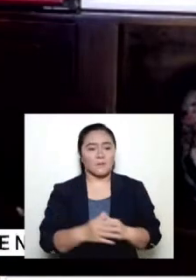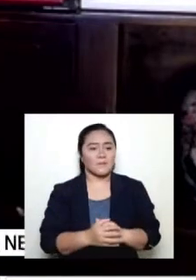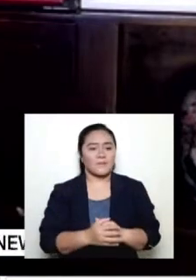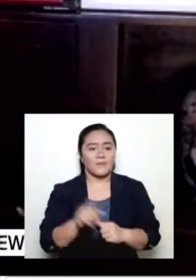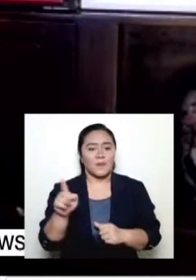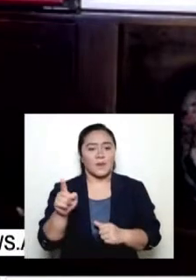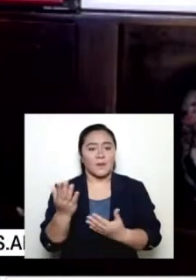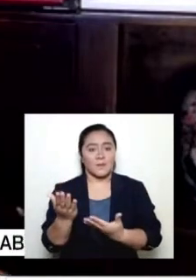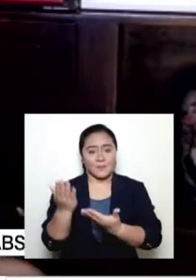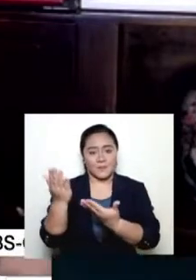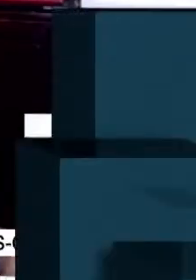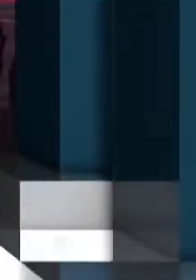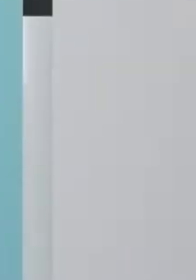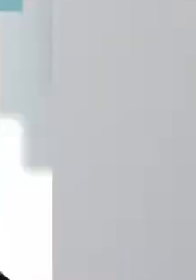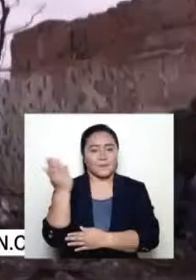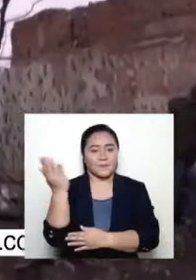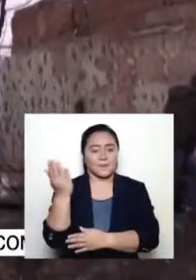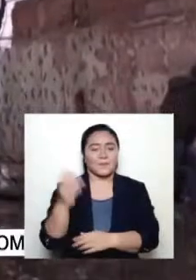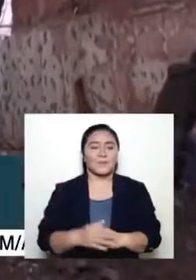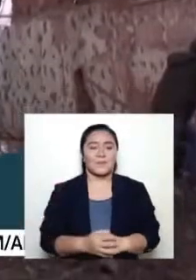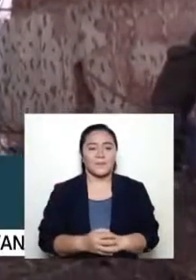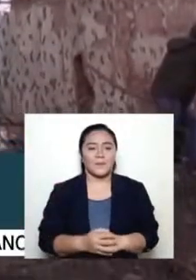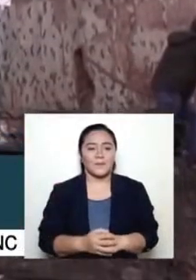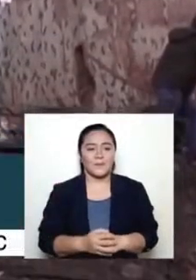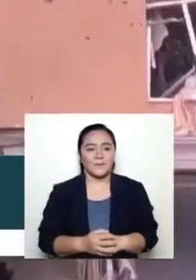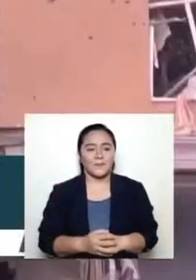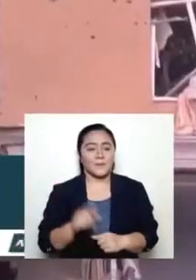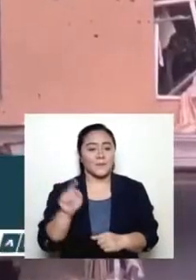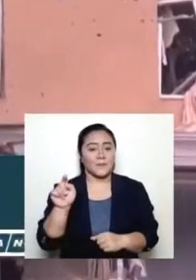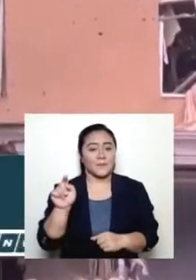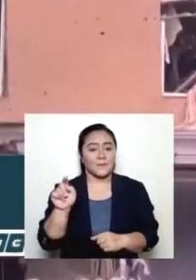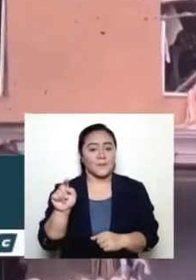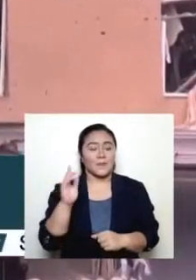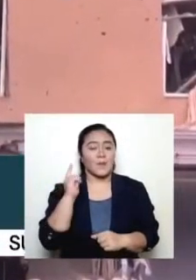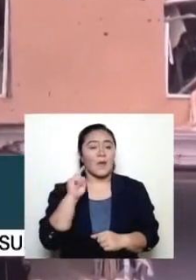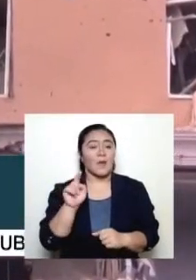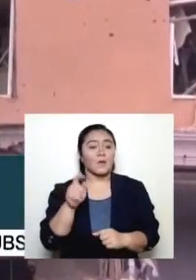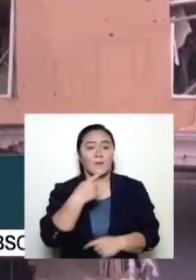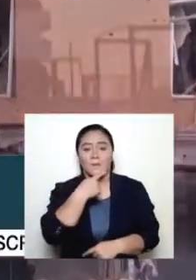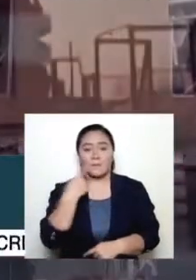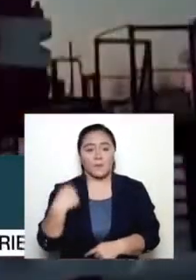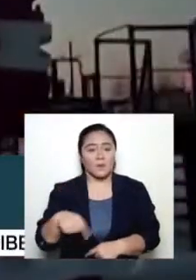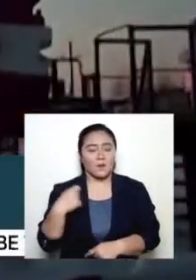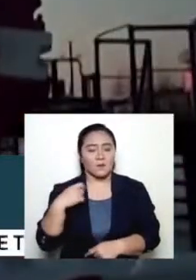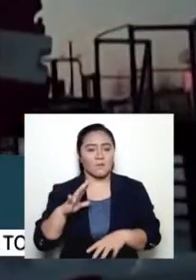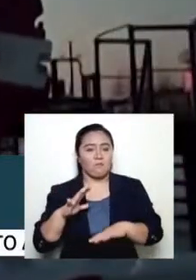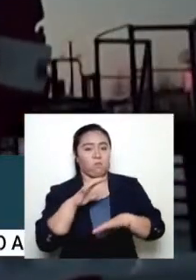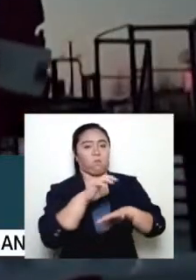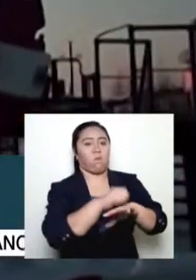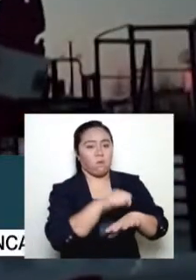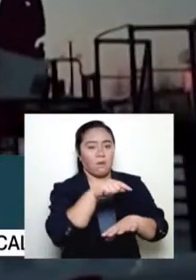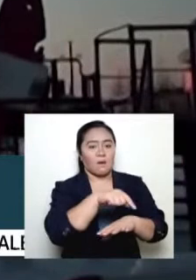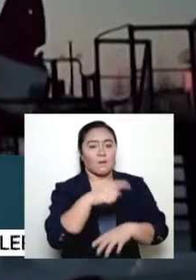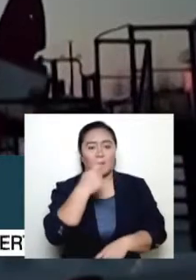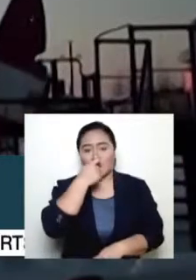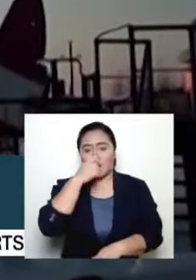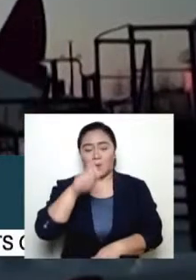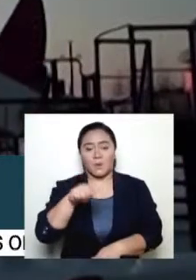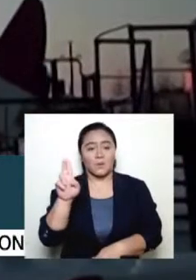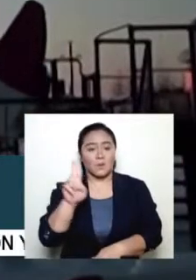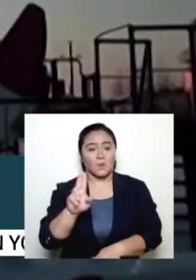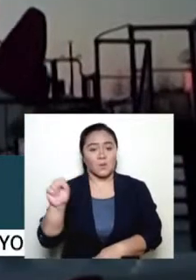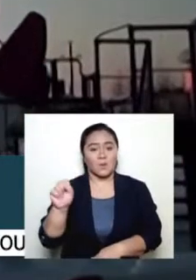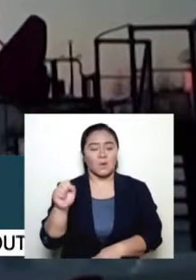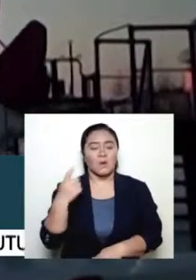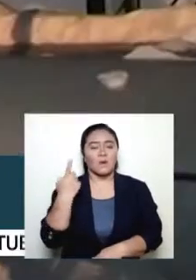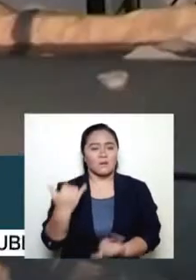report. In a move to further punish Russia for its invasion of Ukraine, the United States is considering a ban on